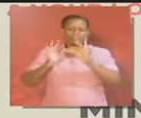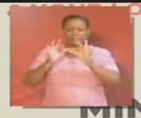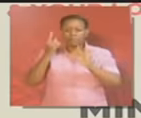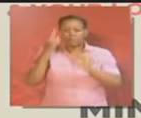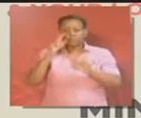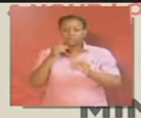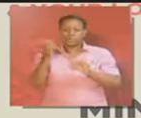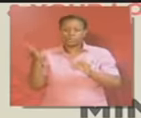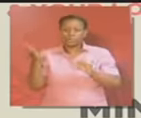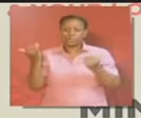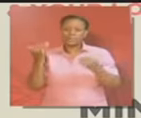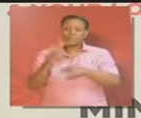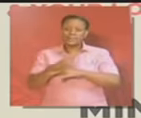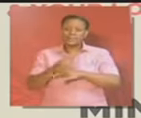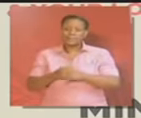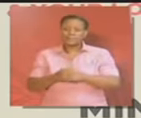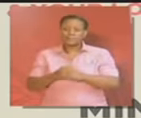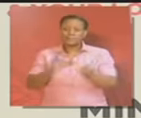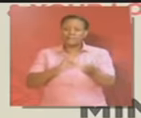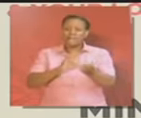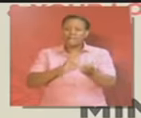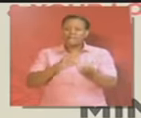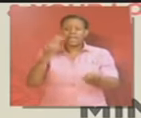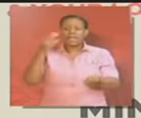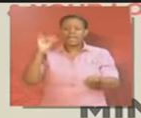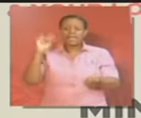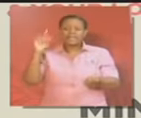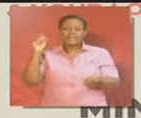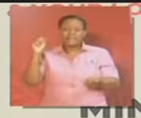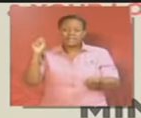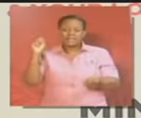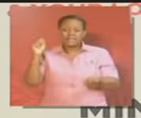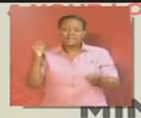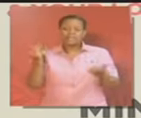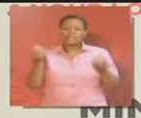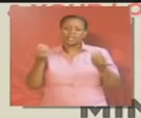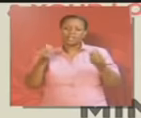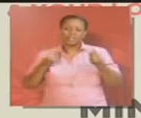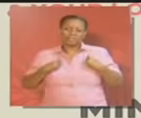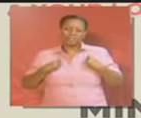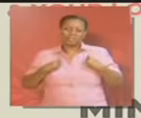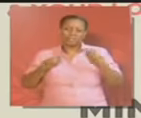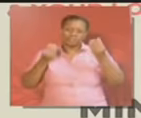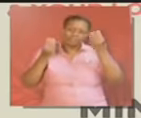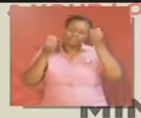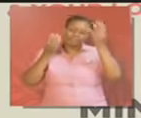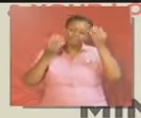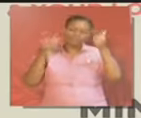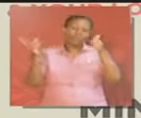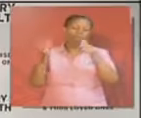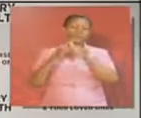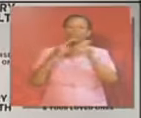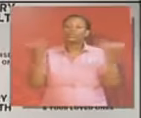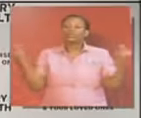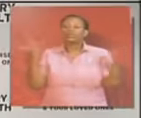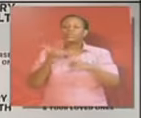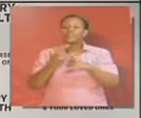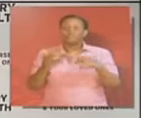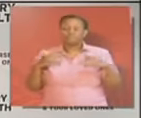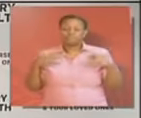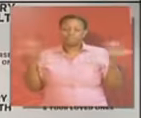Dr. Hines will deliver today's clinical update and give us some additional epidemiological information.